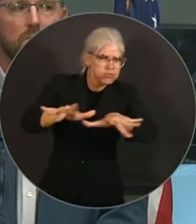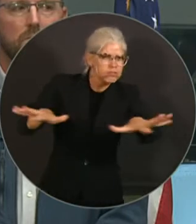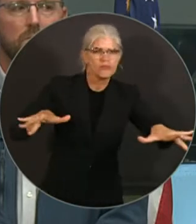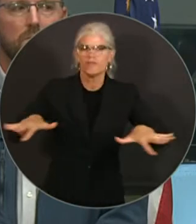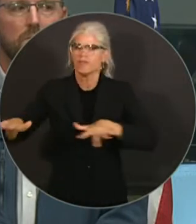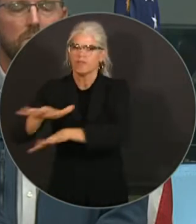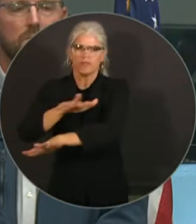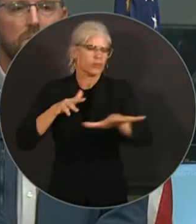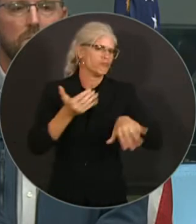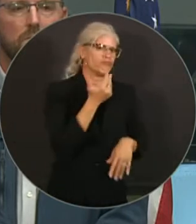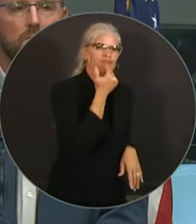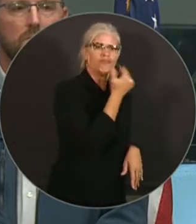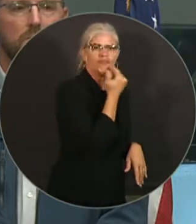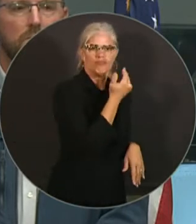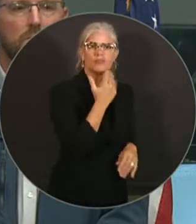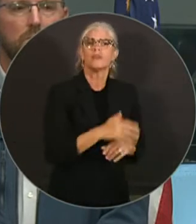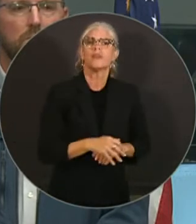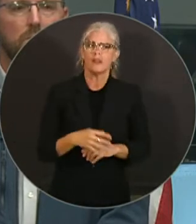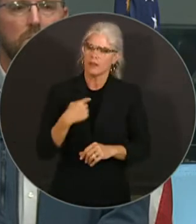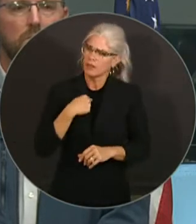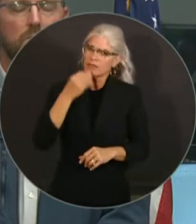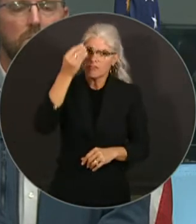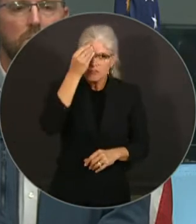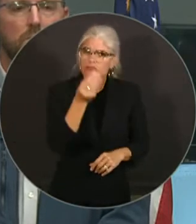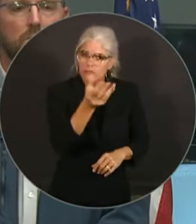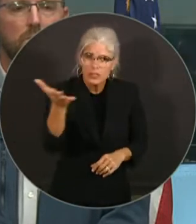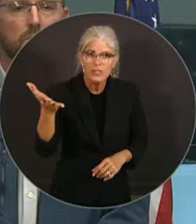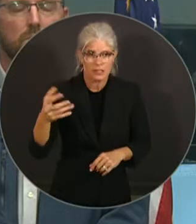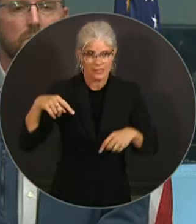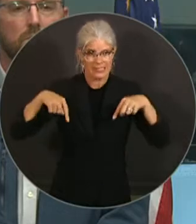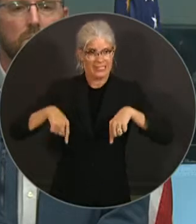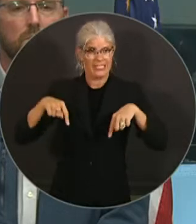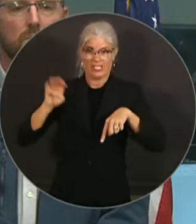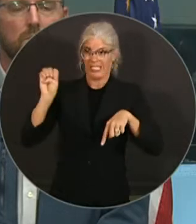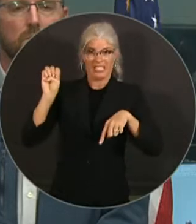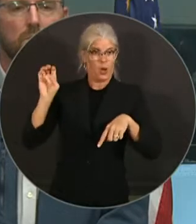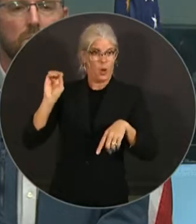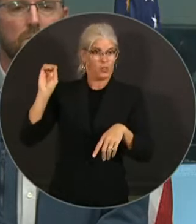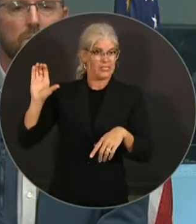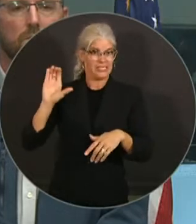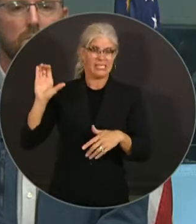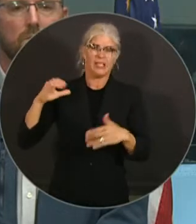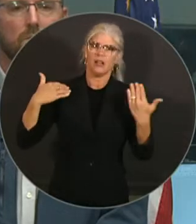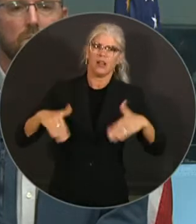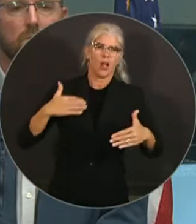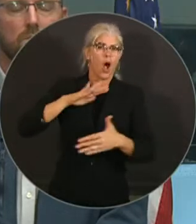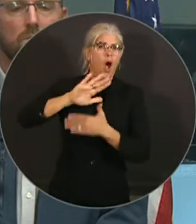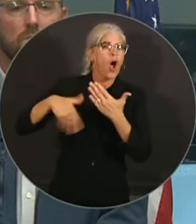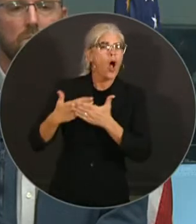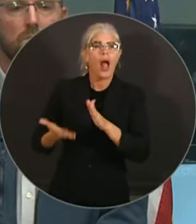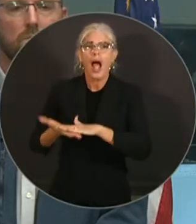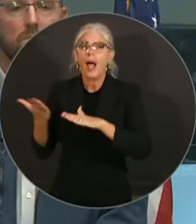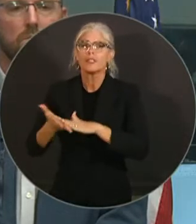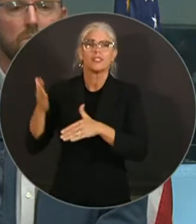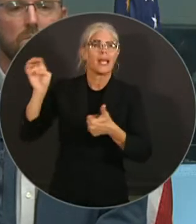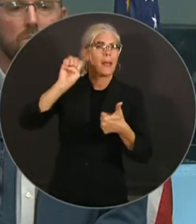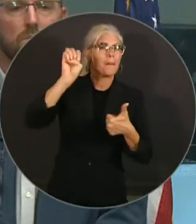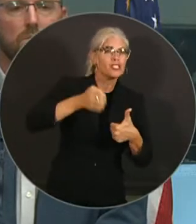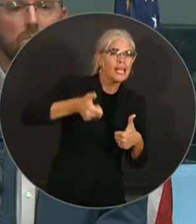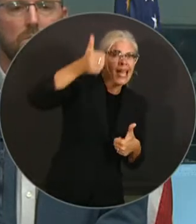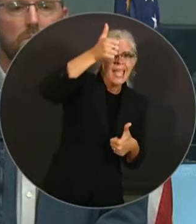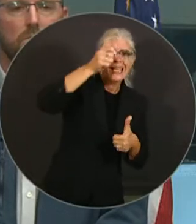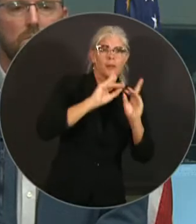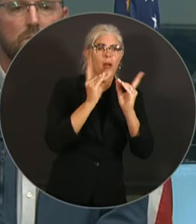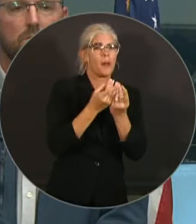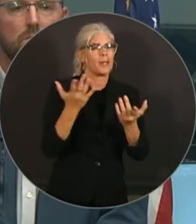state of Florida. I can assure you here in the Emergency Operations Center, all of the operational agency heads and departments are here working